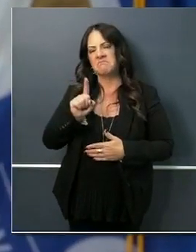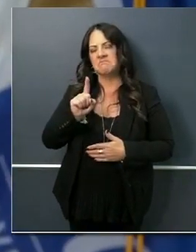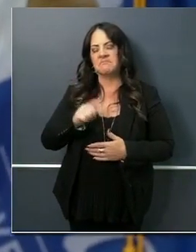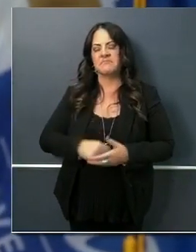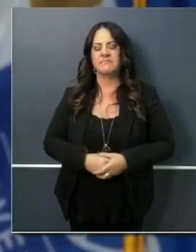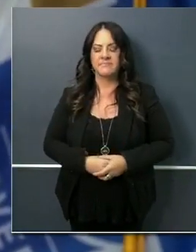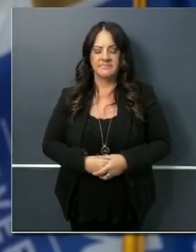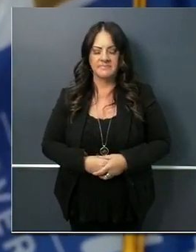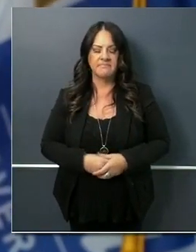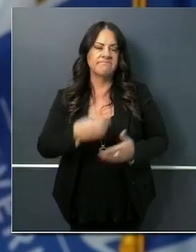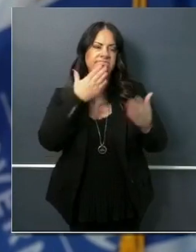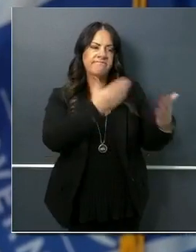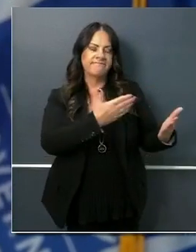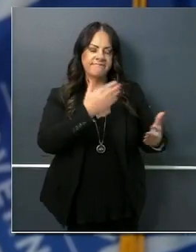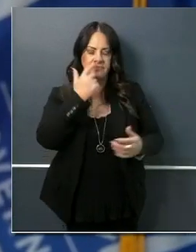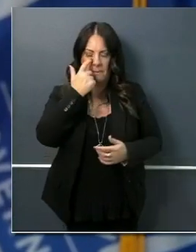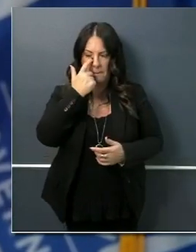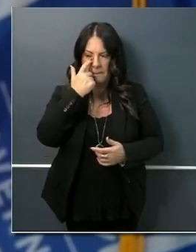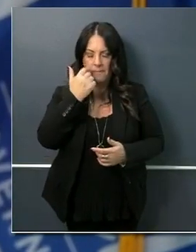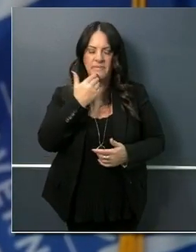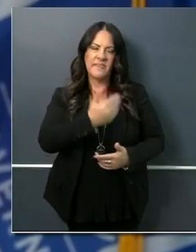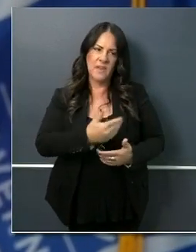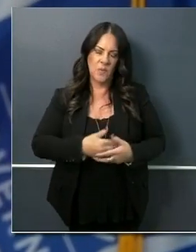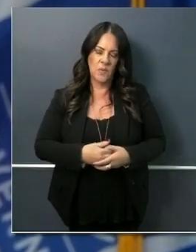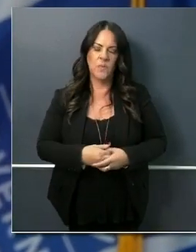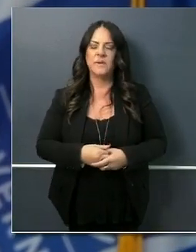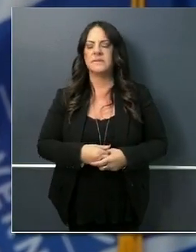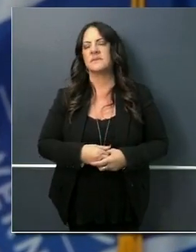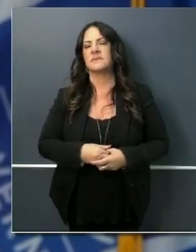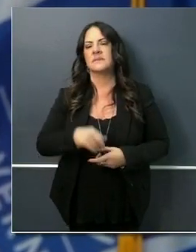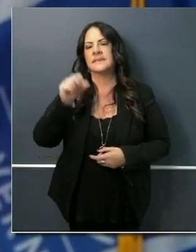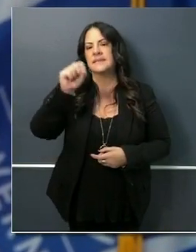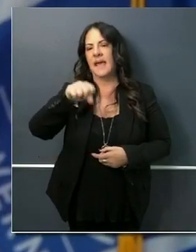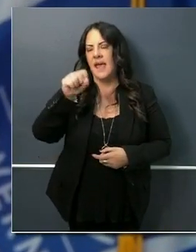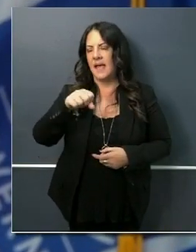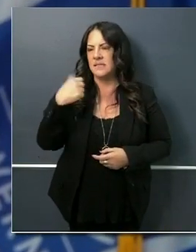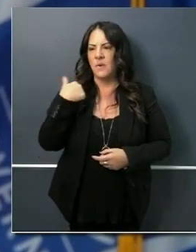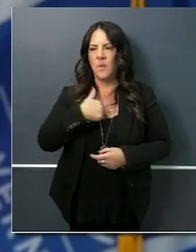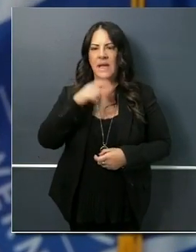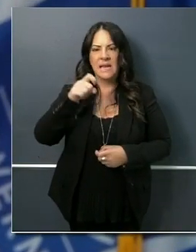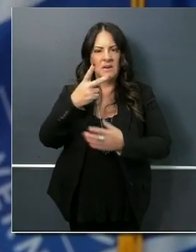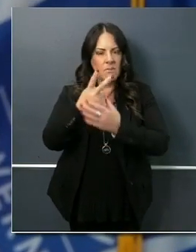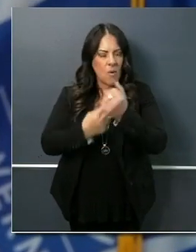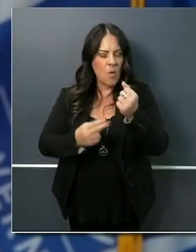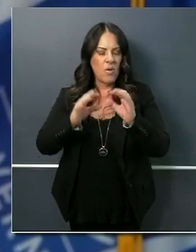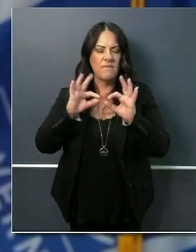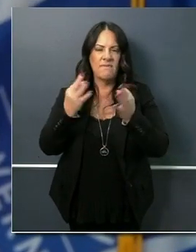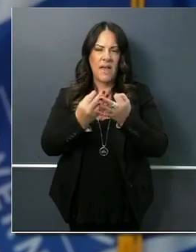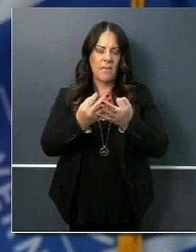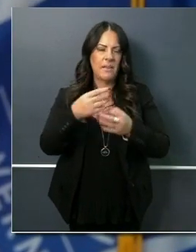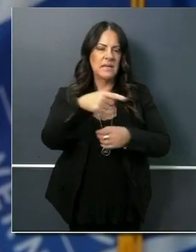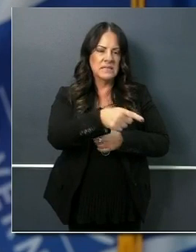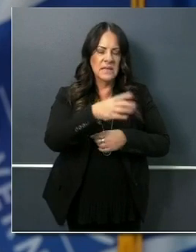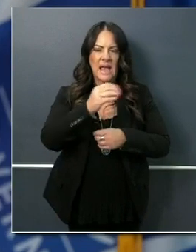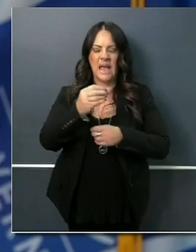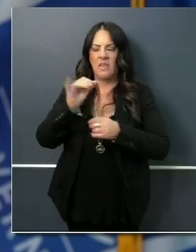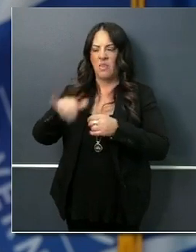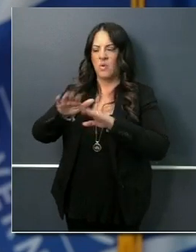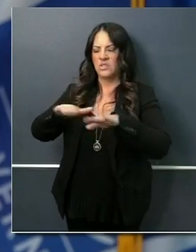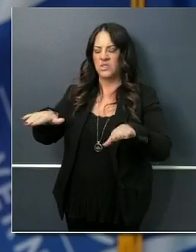Thank you, Governor. And it absolutely is an investment on a continuum to support both families at risk in our system, as well